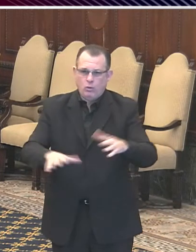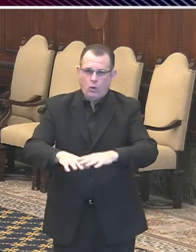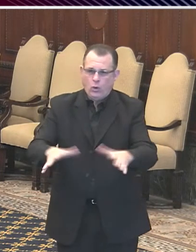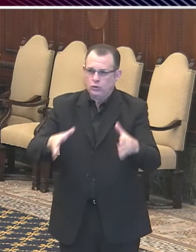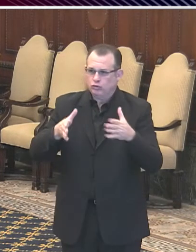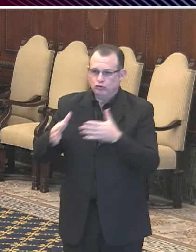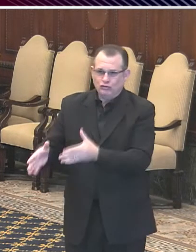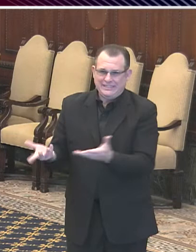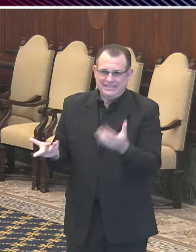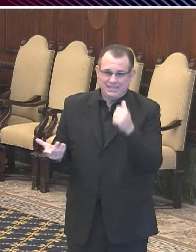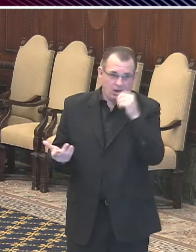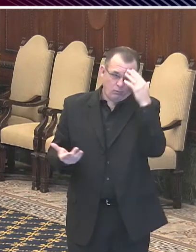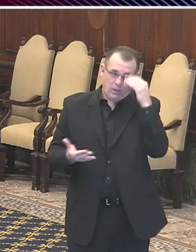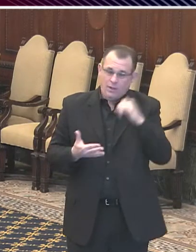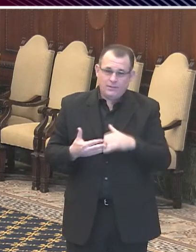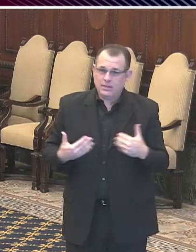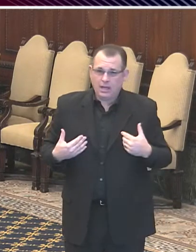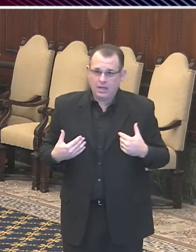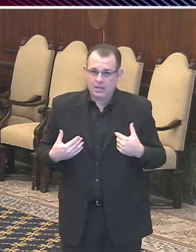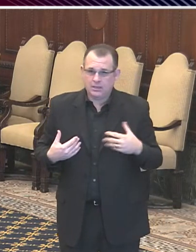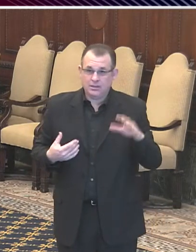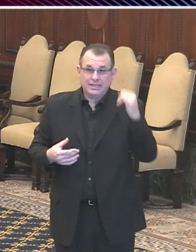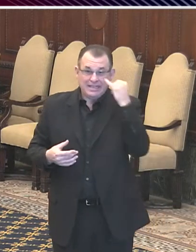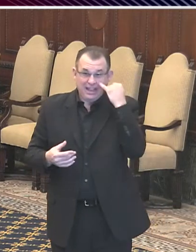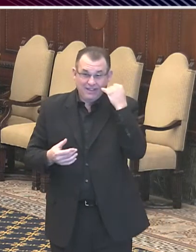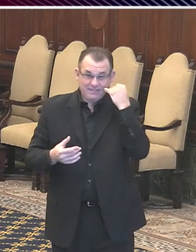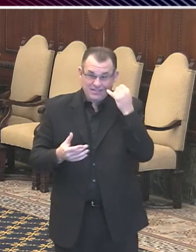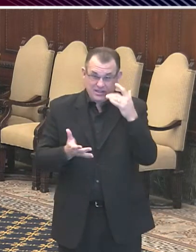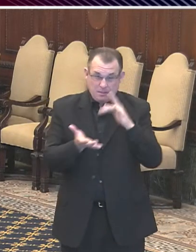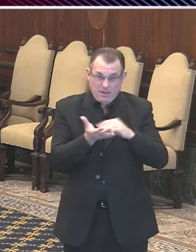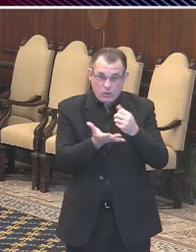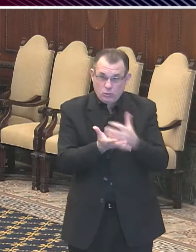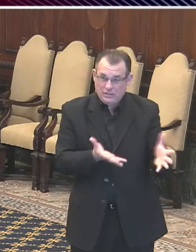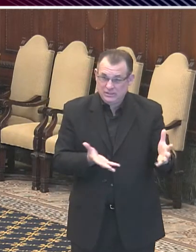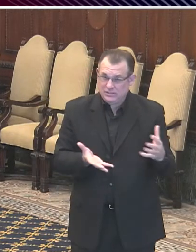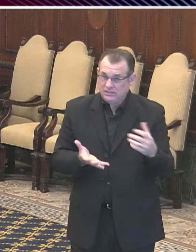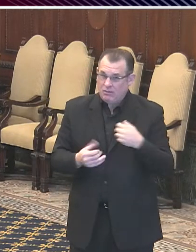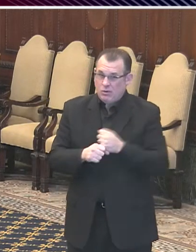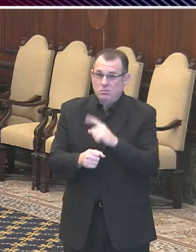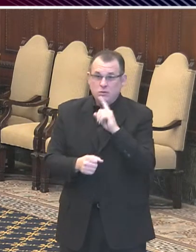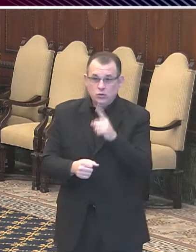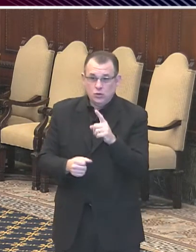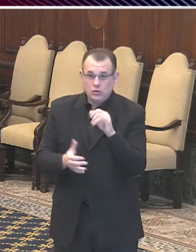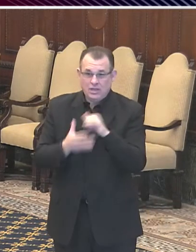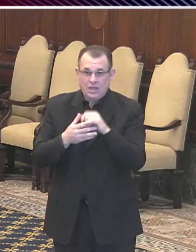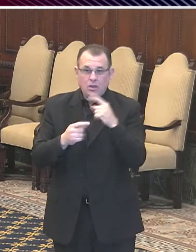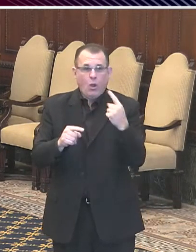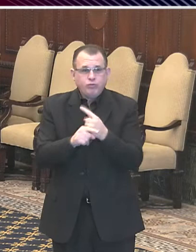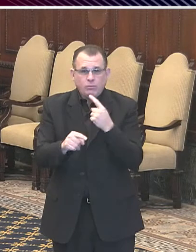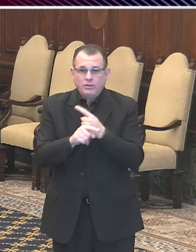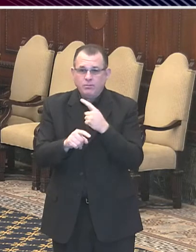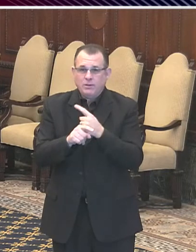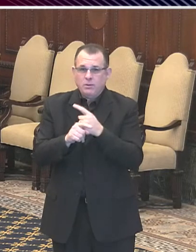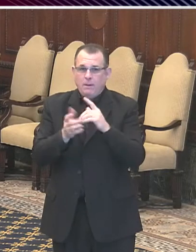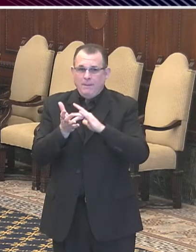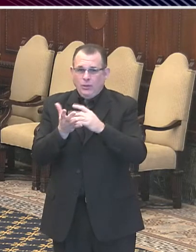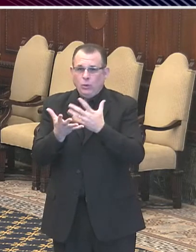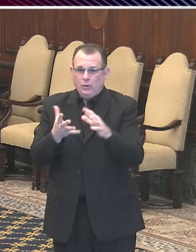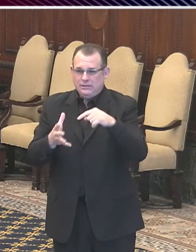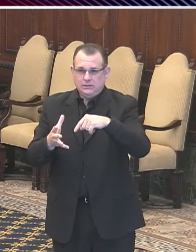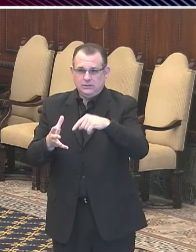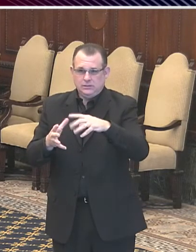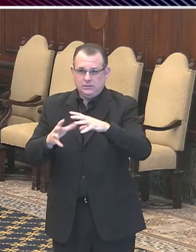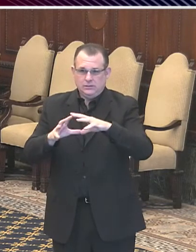and certainly if it's medical waste, we would want to make sure that an appropriate medical waste hauler was contacted and hauled it